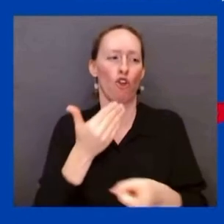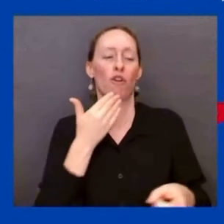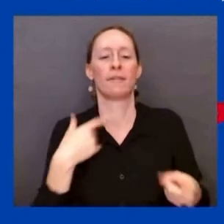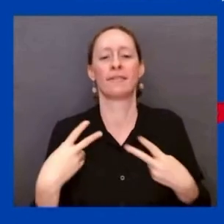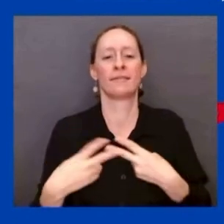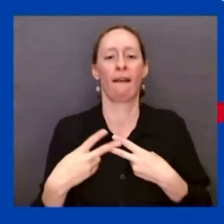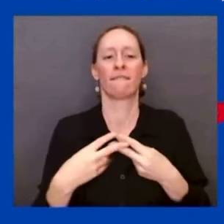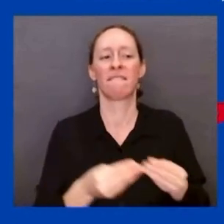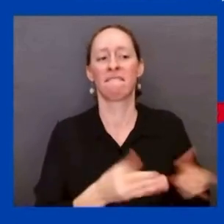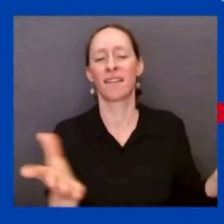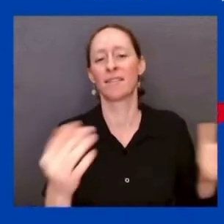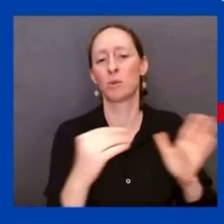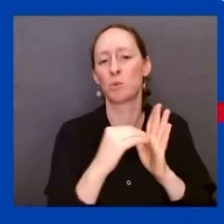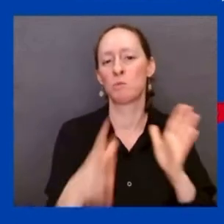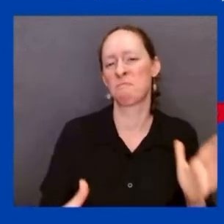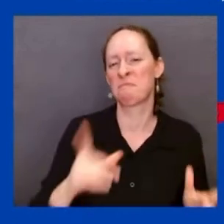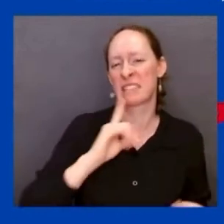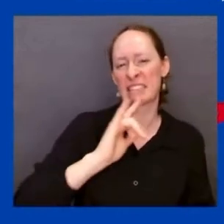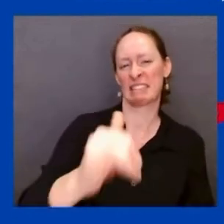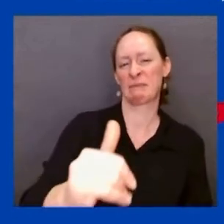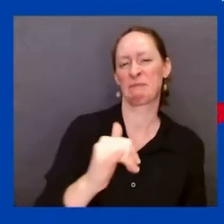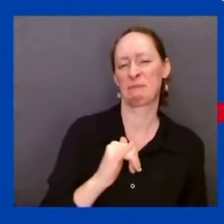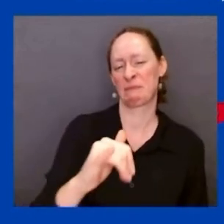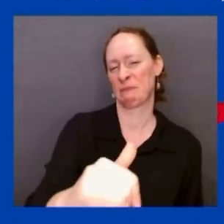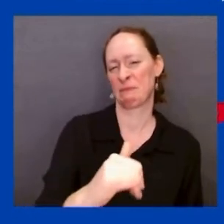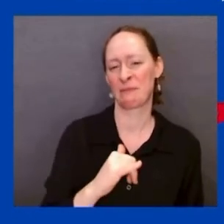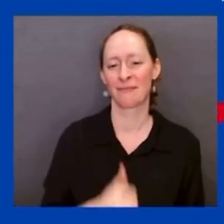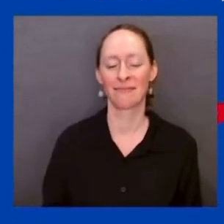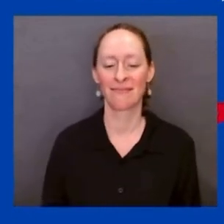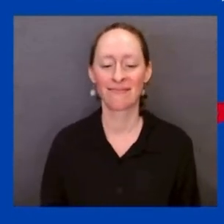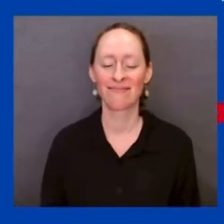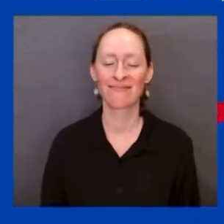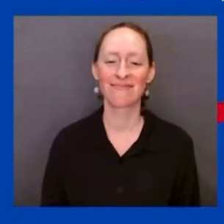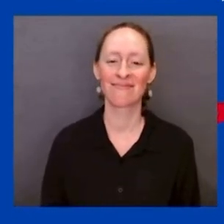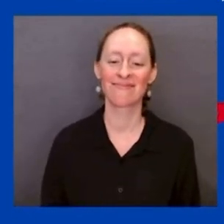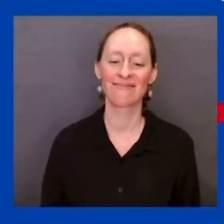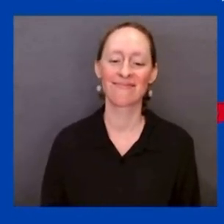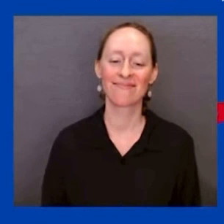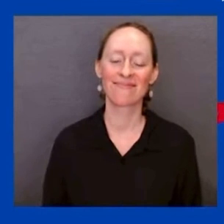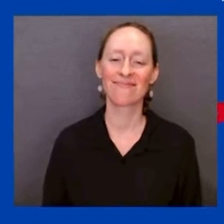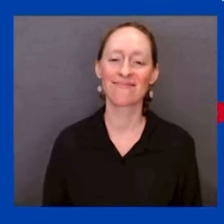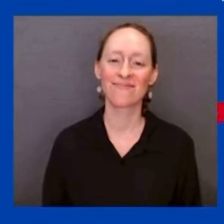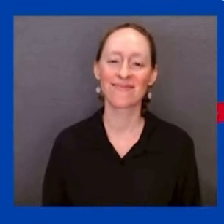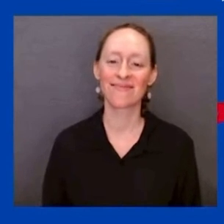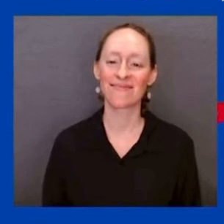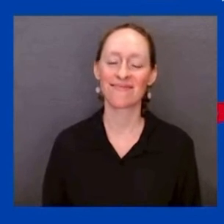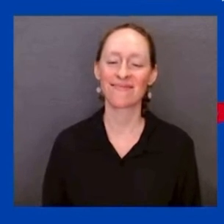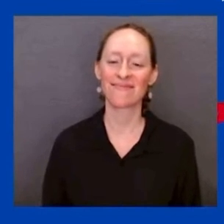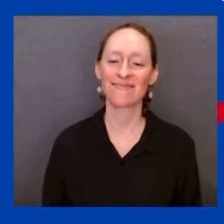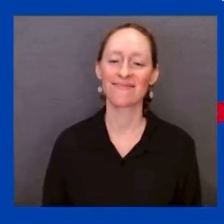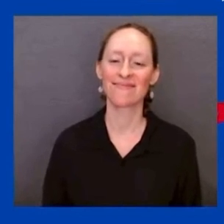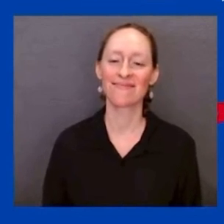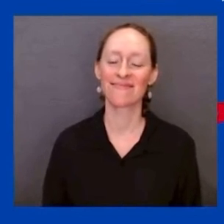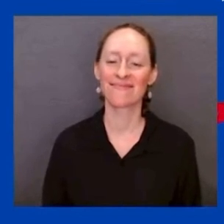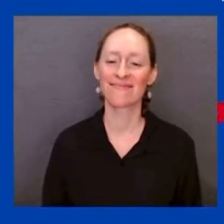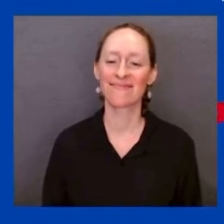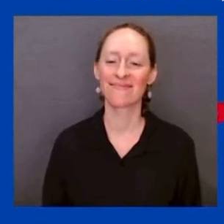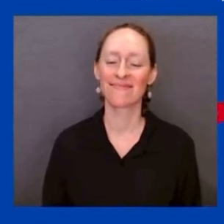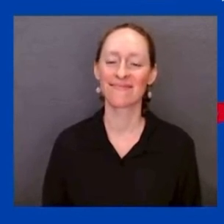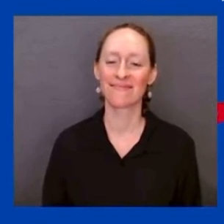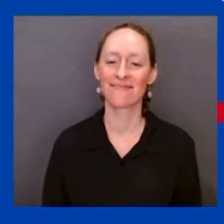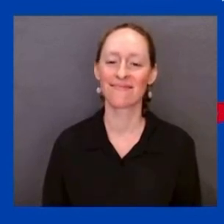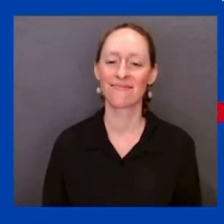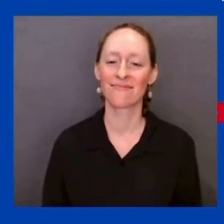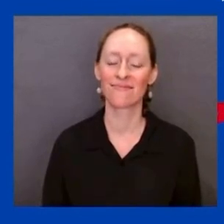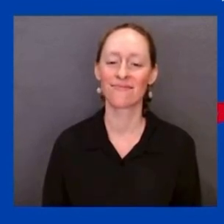that now, you know, it's about, we're almost, I hate it when people say July 4th, well, the summer's